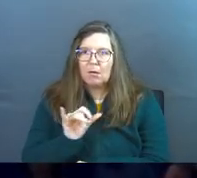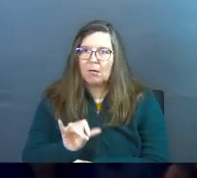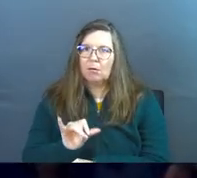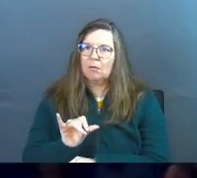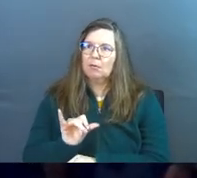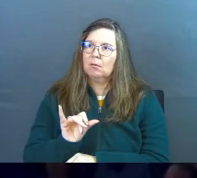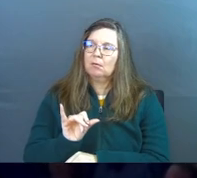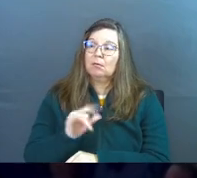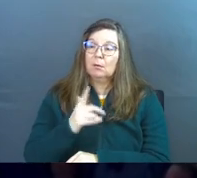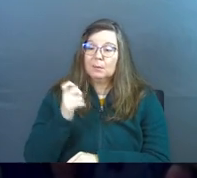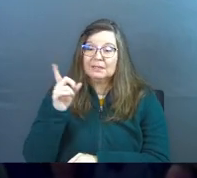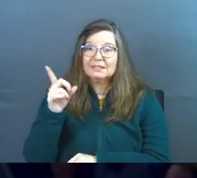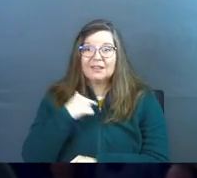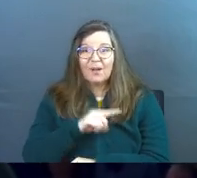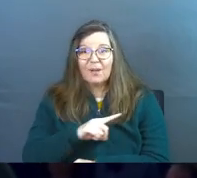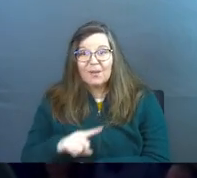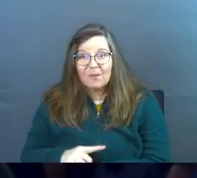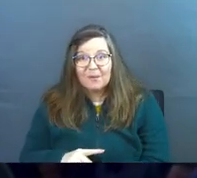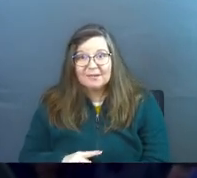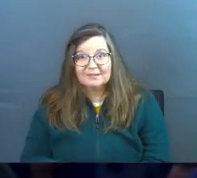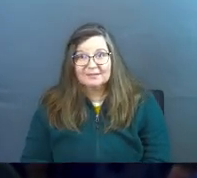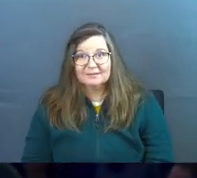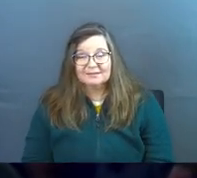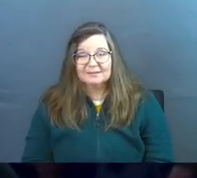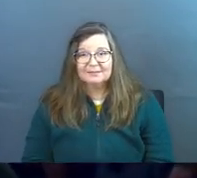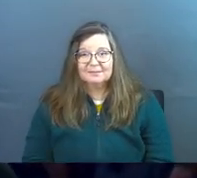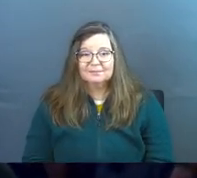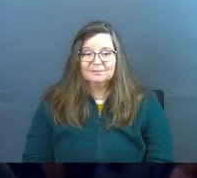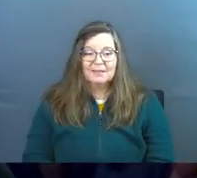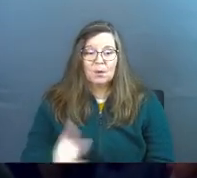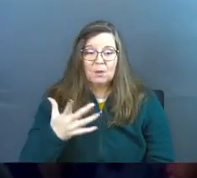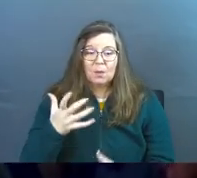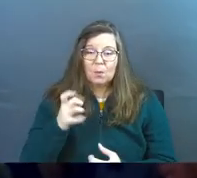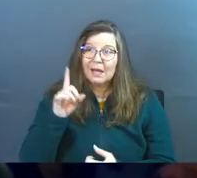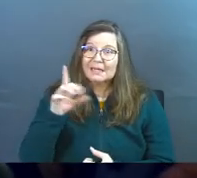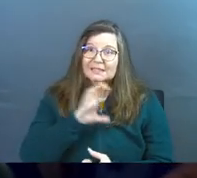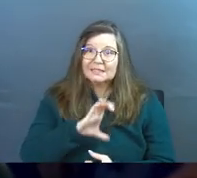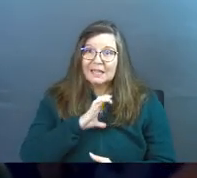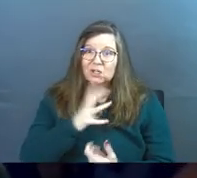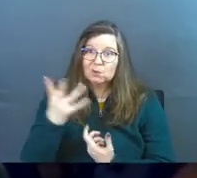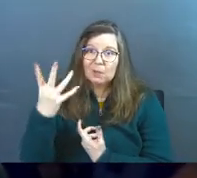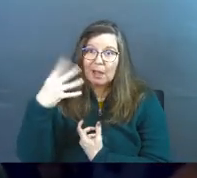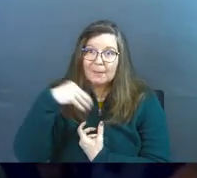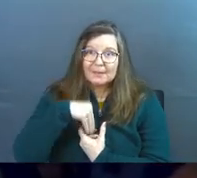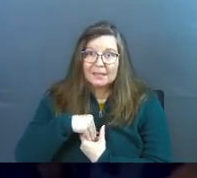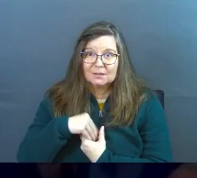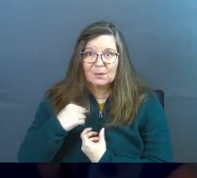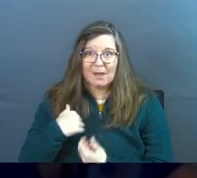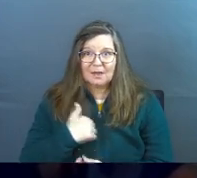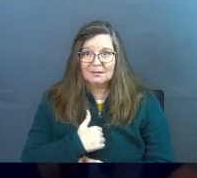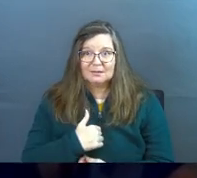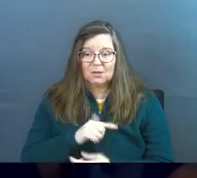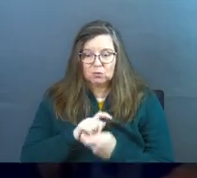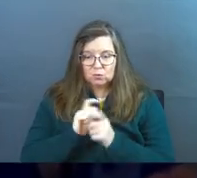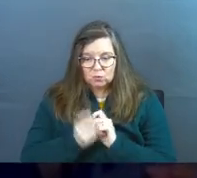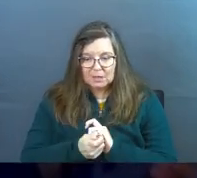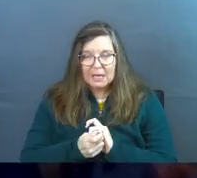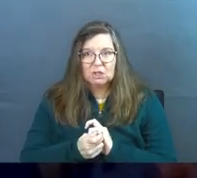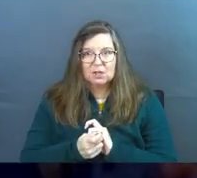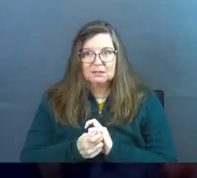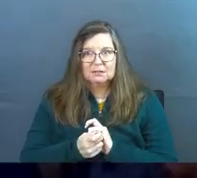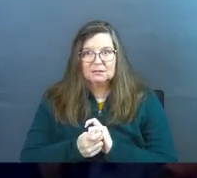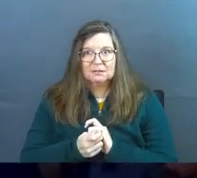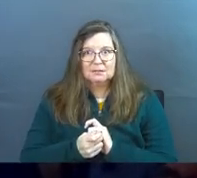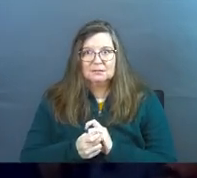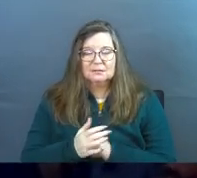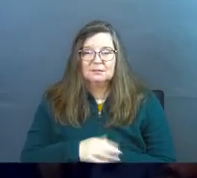him. Because he's our Lord, guys. And like, we want his character to come into us and to change us from the